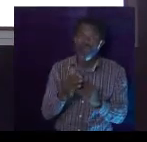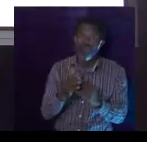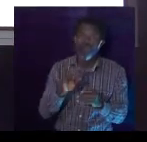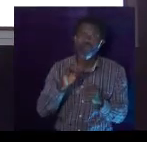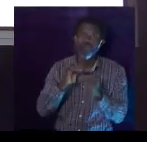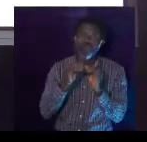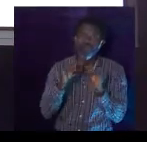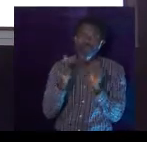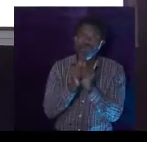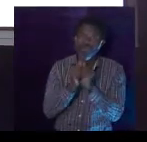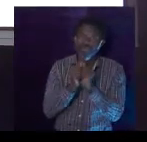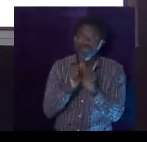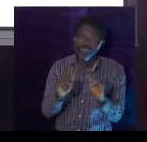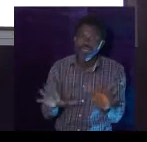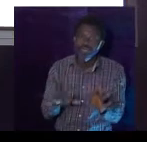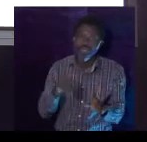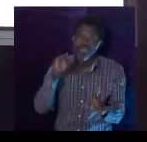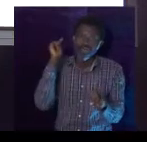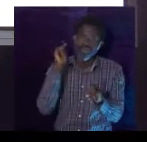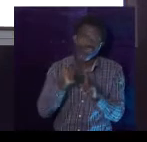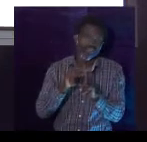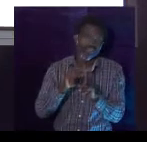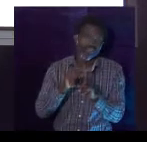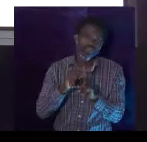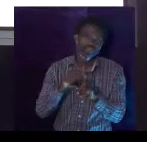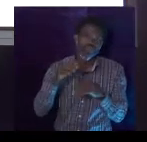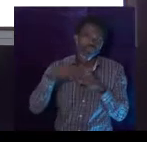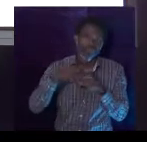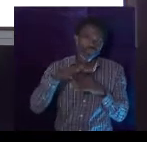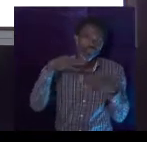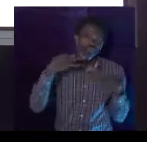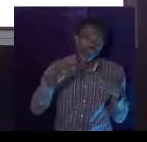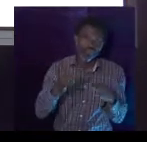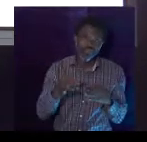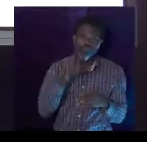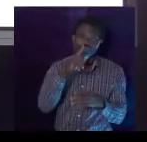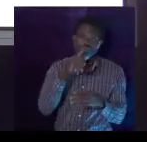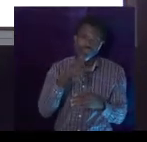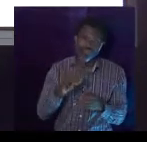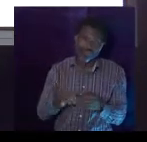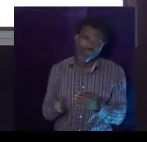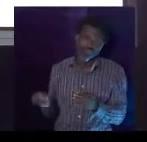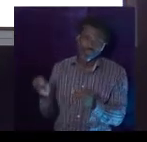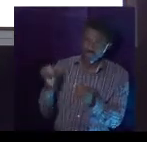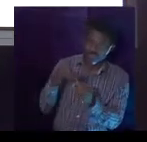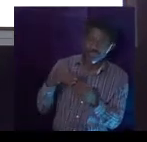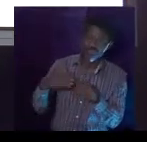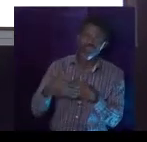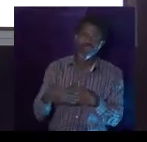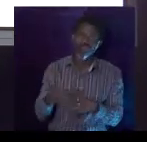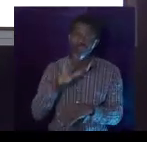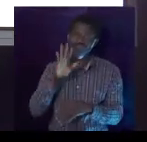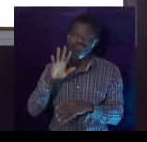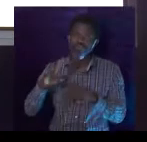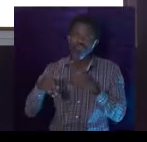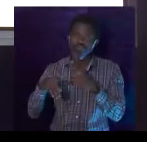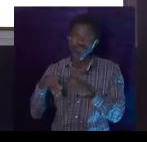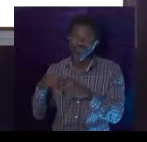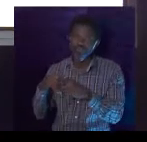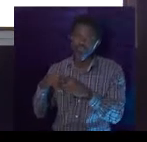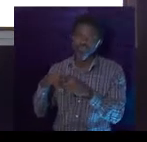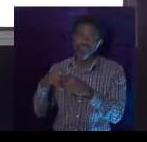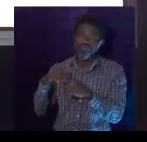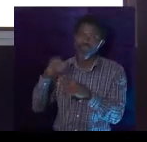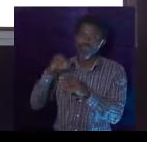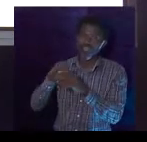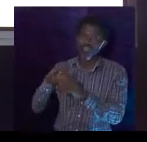remember to put the decimal point by counting the number of digits after the decimal point. So in this case, I will say 5 goes here 1, 5 goes